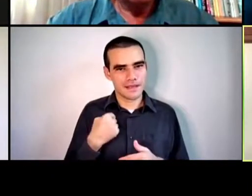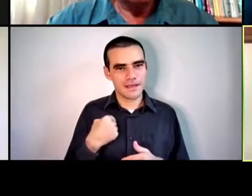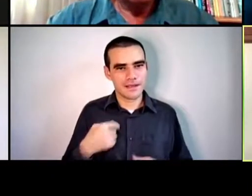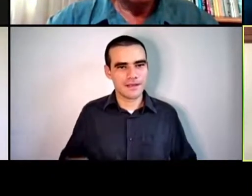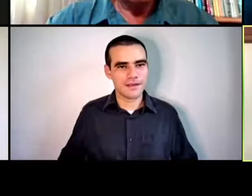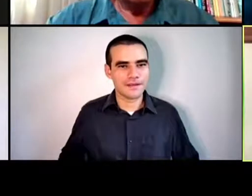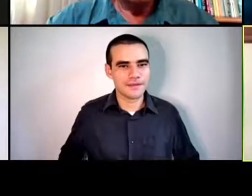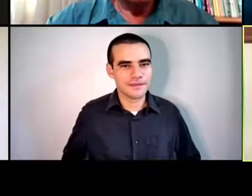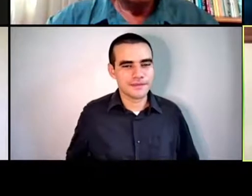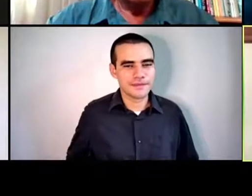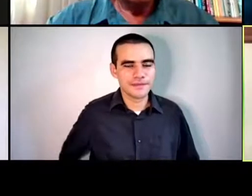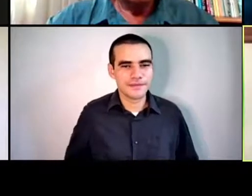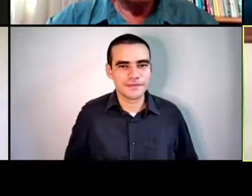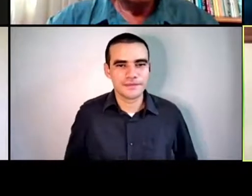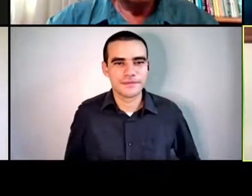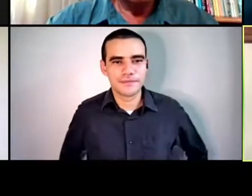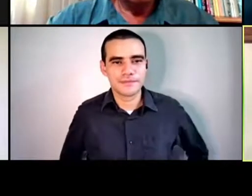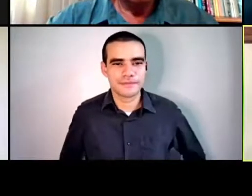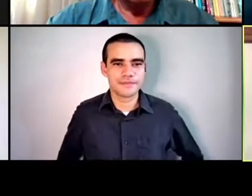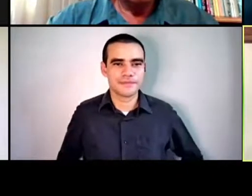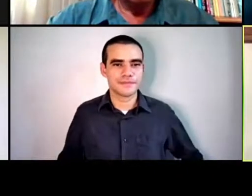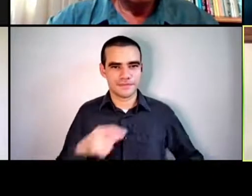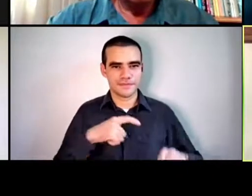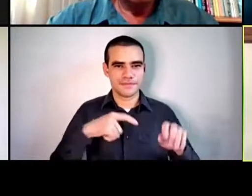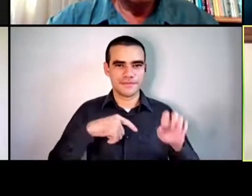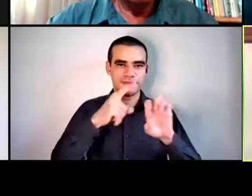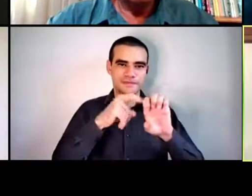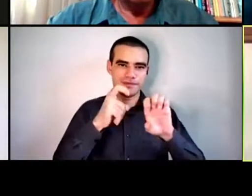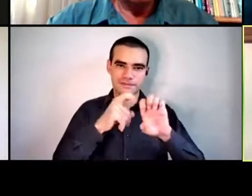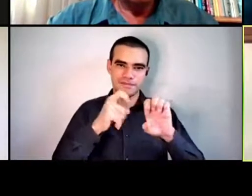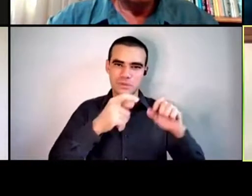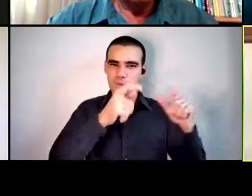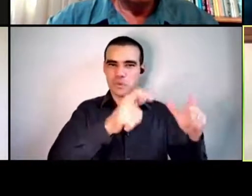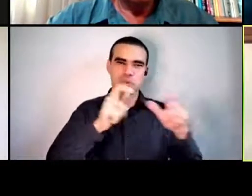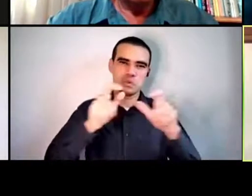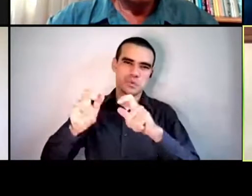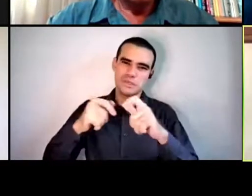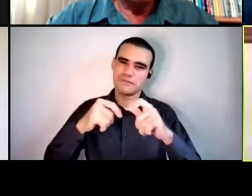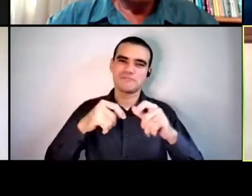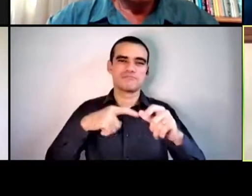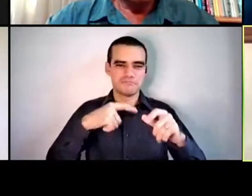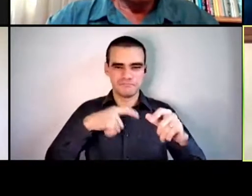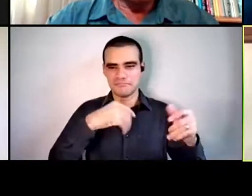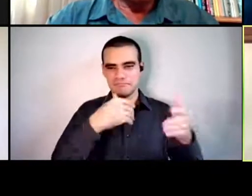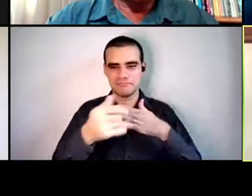being the Amazon, in fact, there are entrepreneurs everywhere.